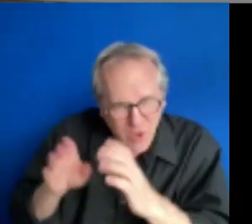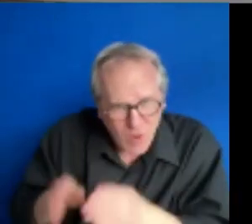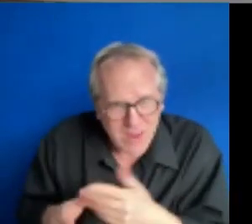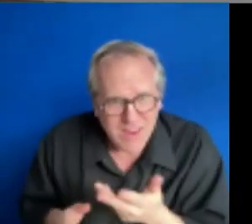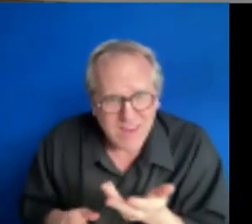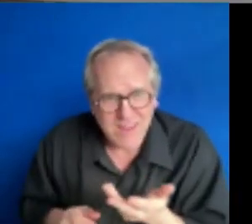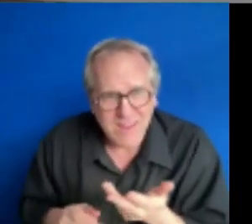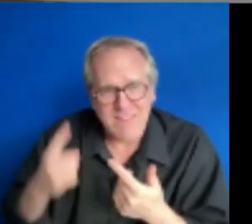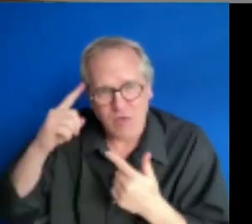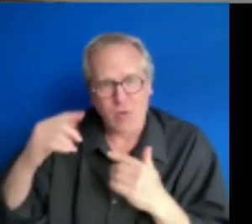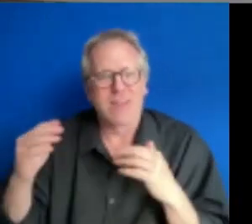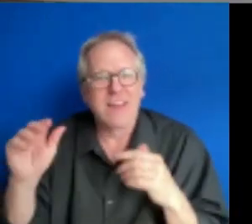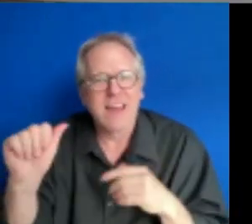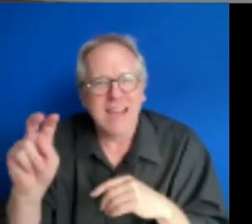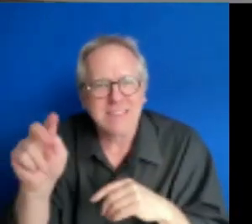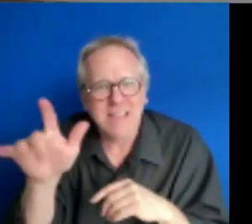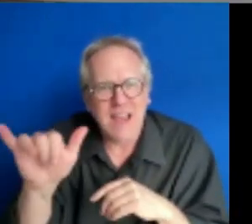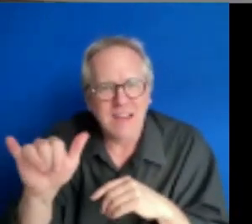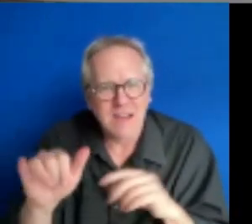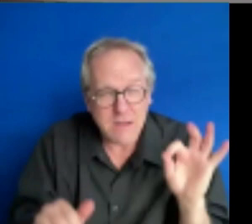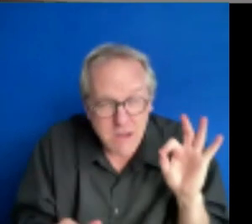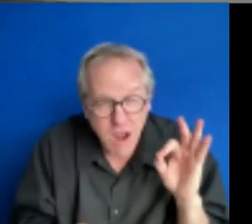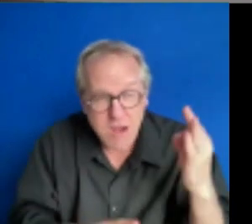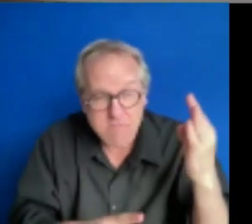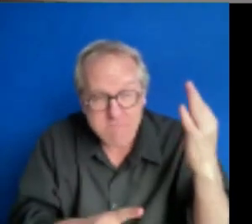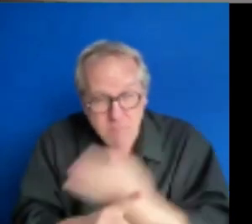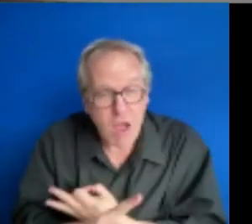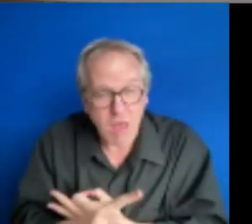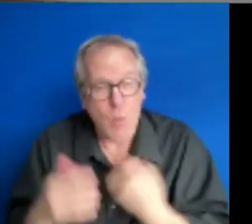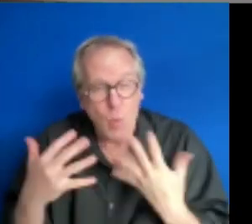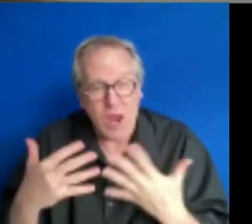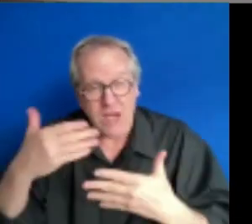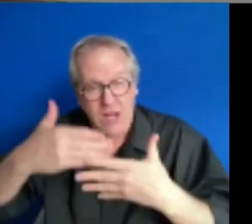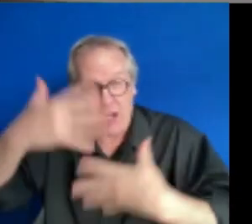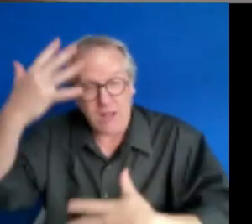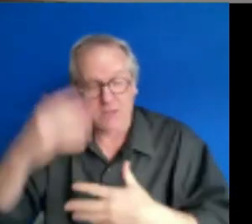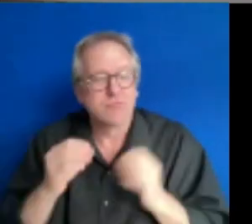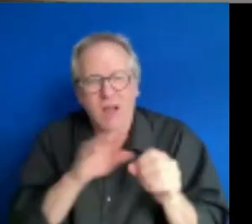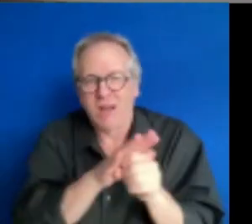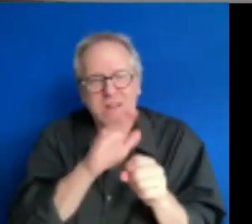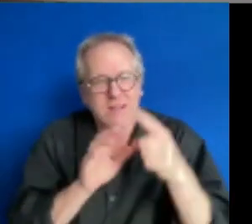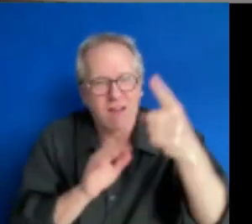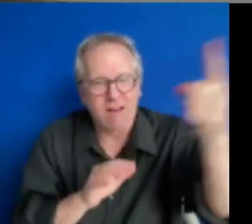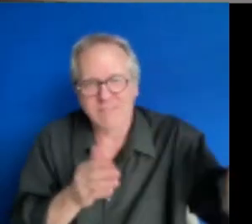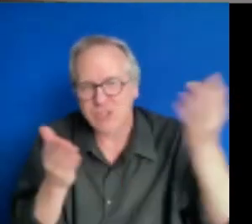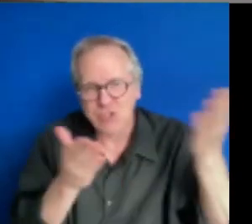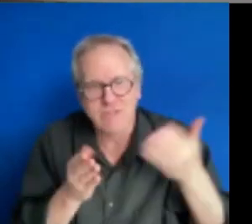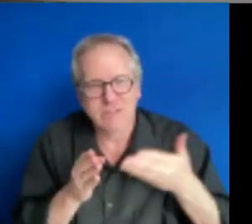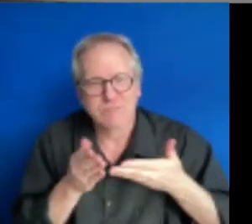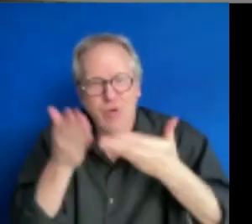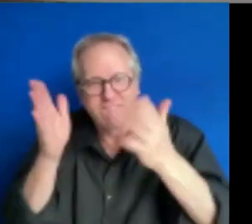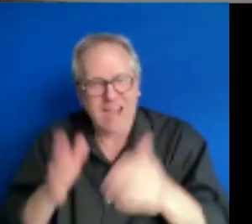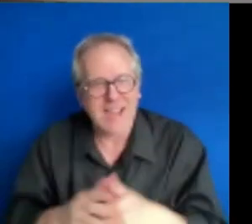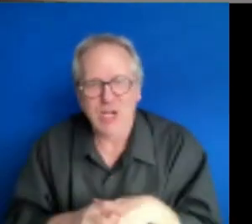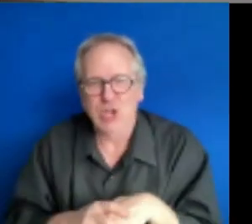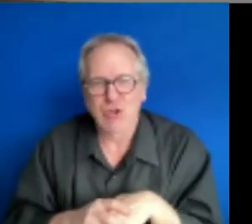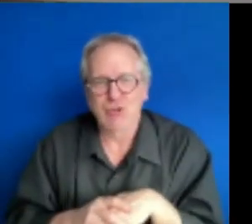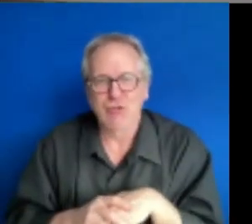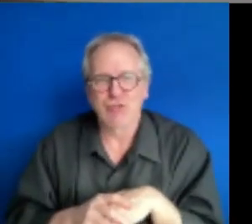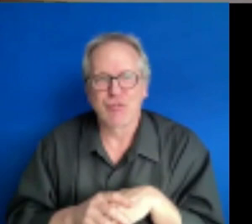for anxiety and depression, and there just aren't enough service providers. And there's a